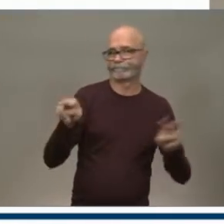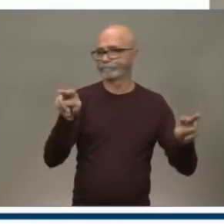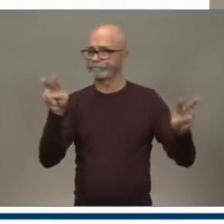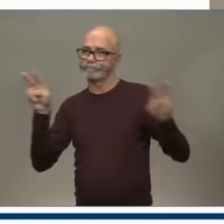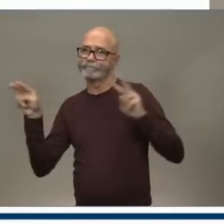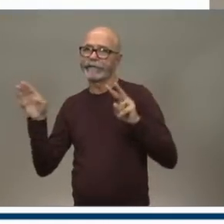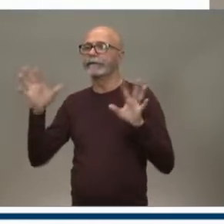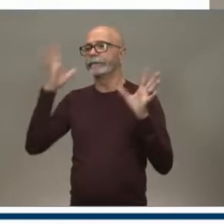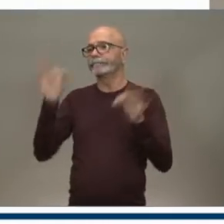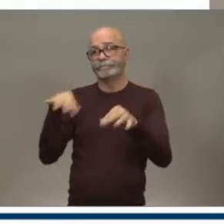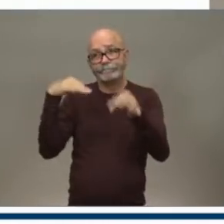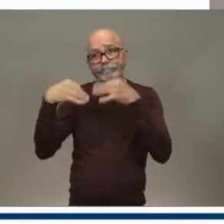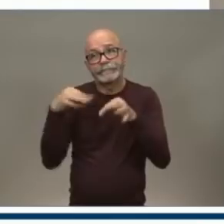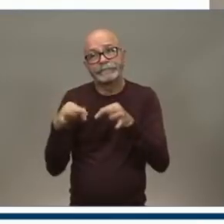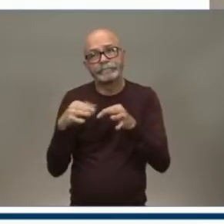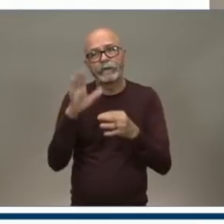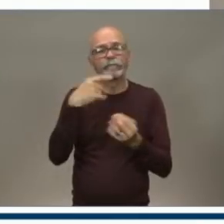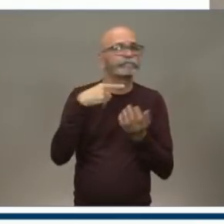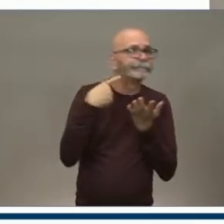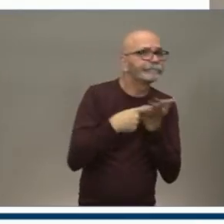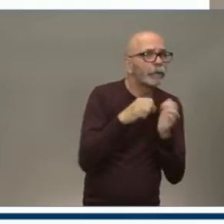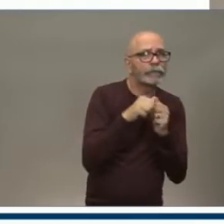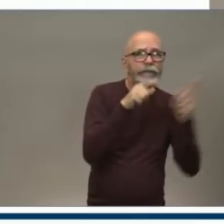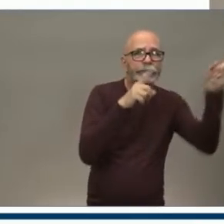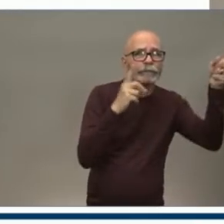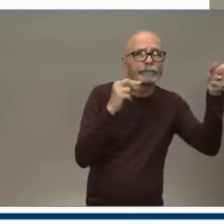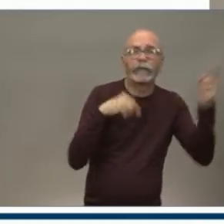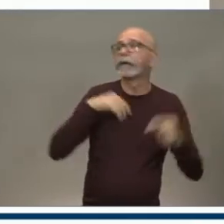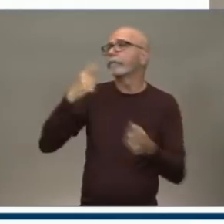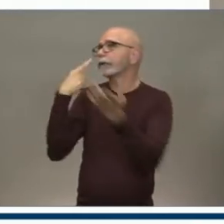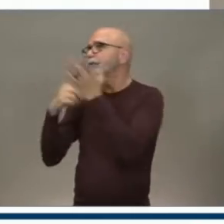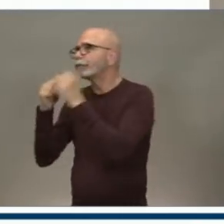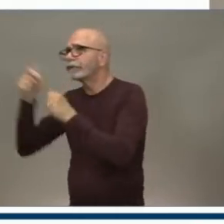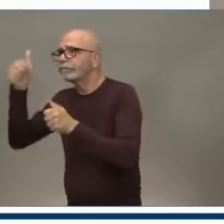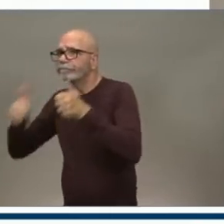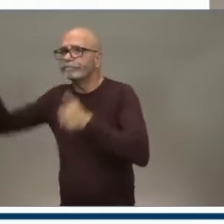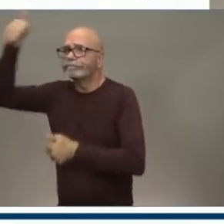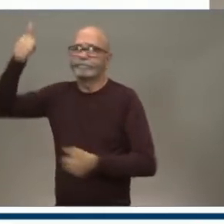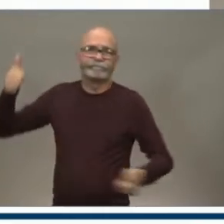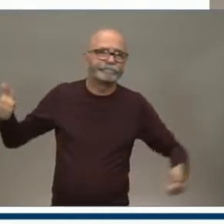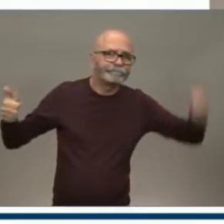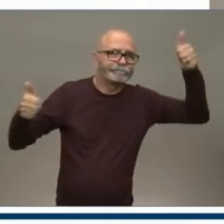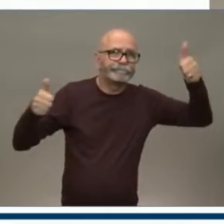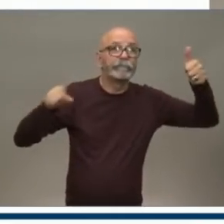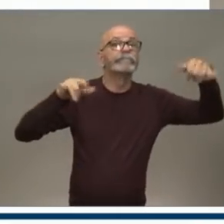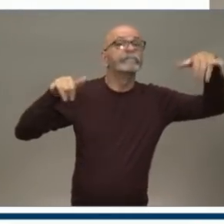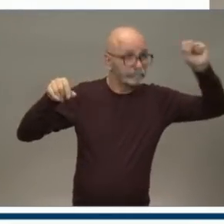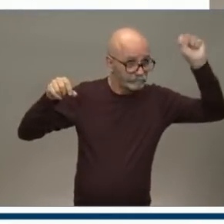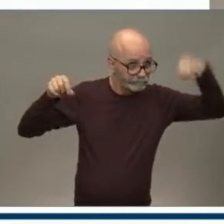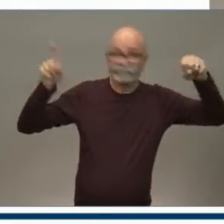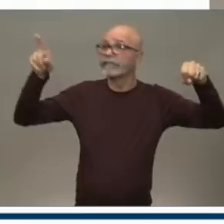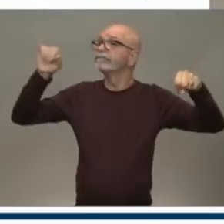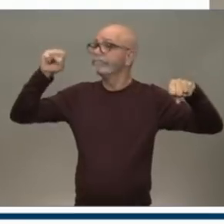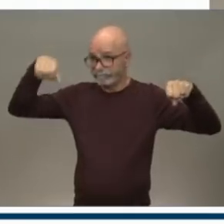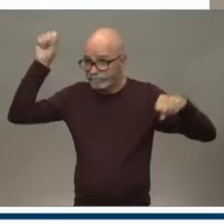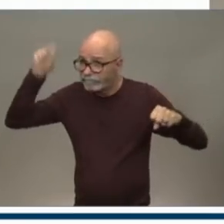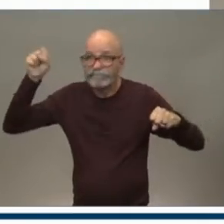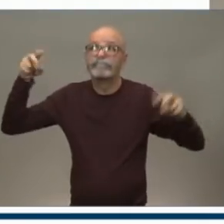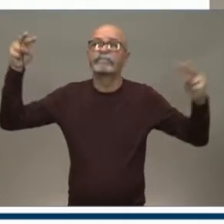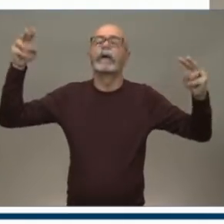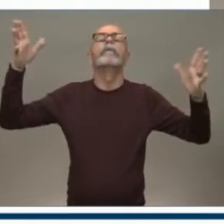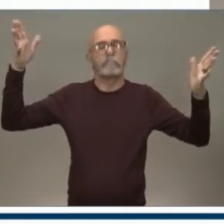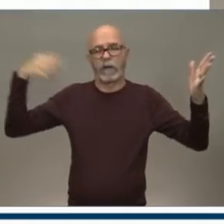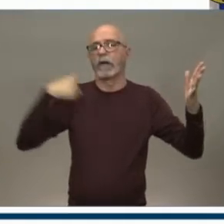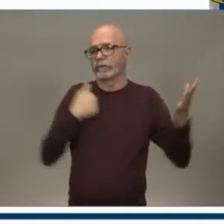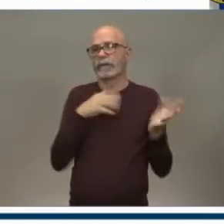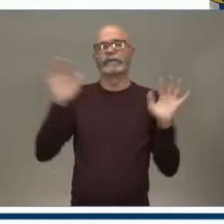continue to have discussions with them about ensuring that they are taking their appropriate role in kind of community compliance, if you will.